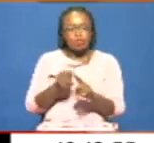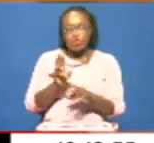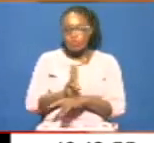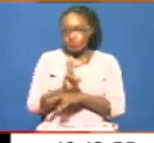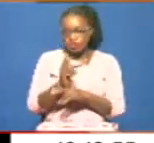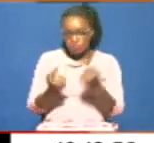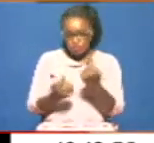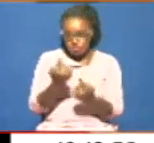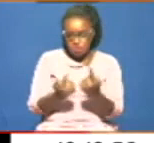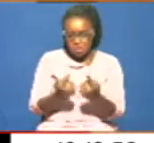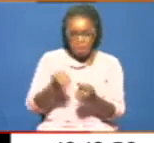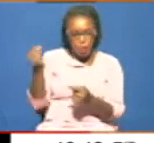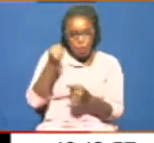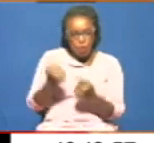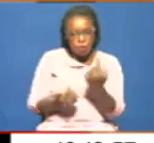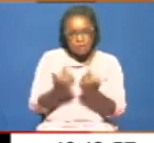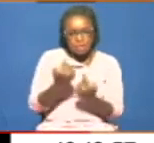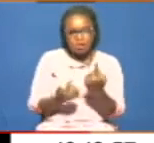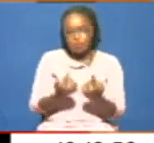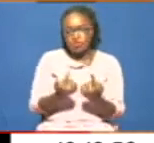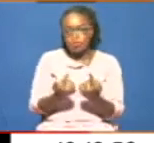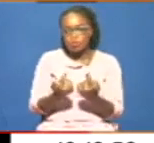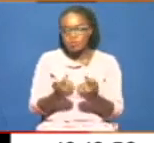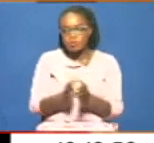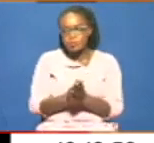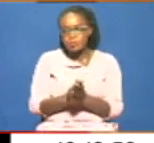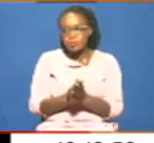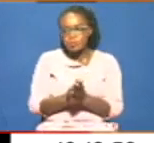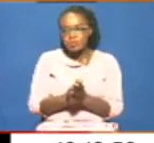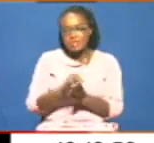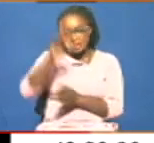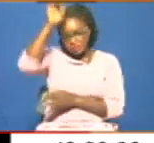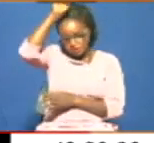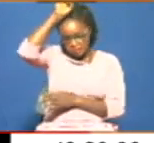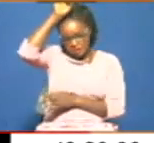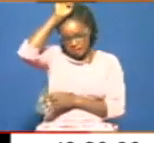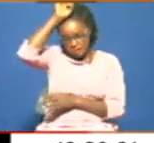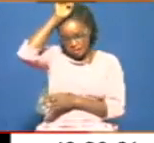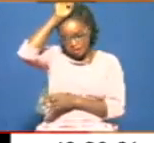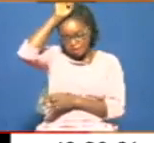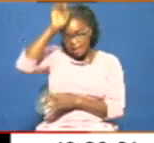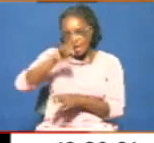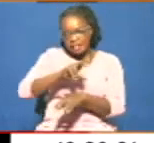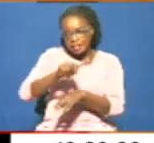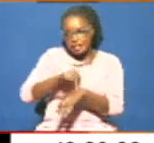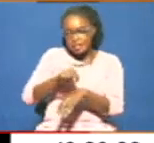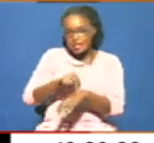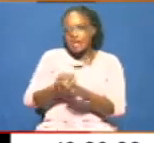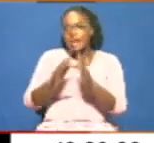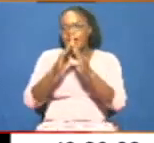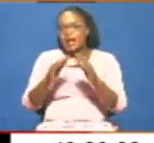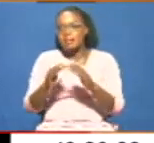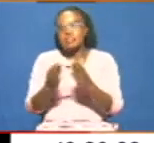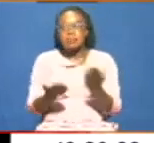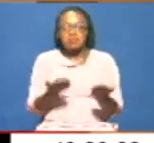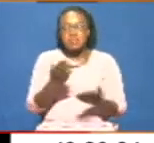of you have to frame our minds back to the villages and the nature of those houses and the sizes.